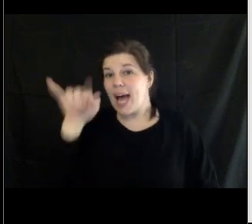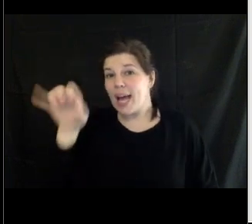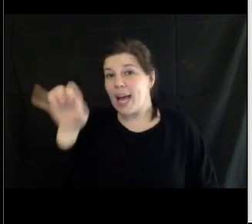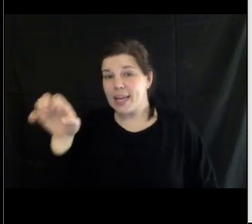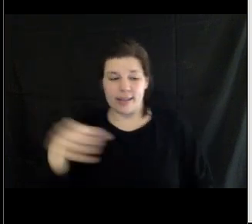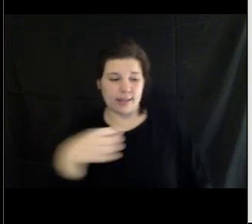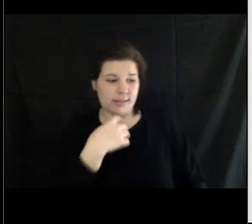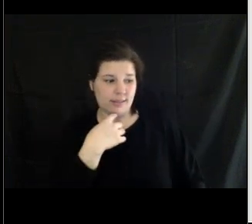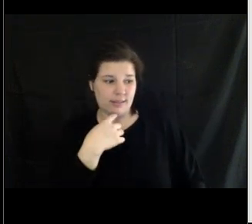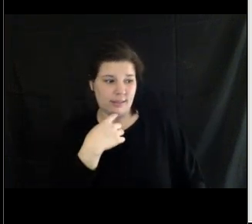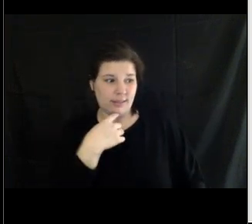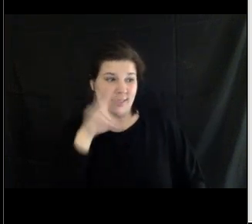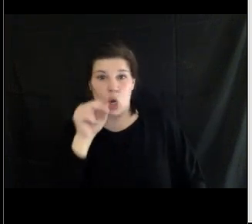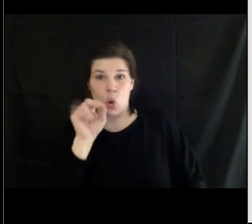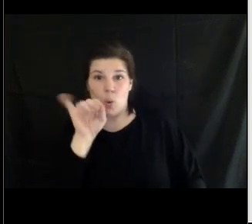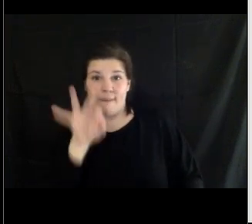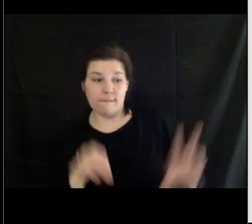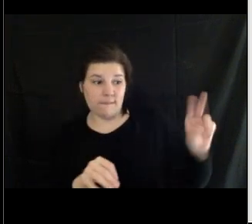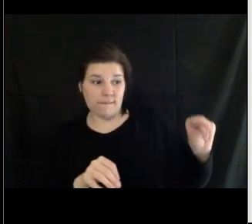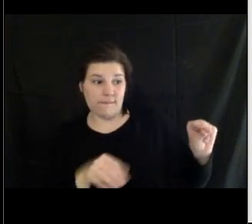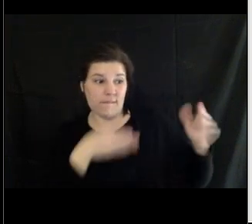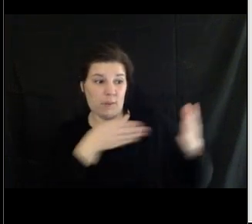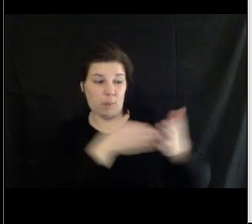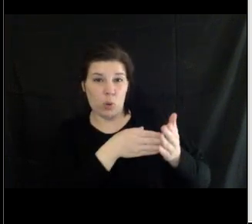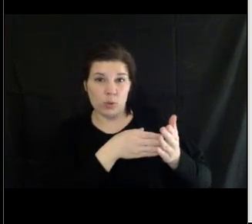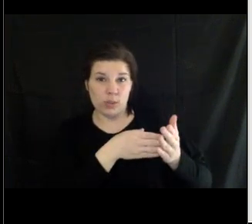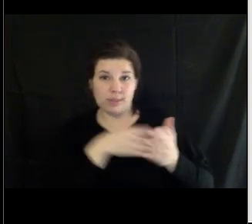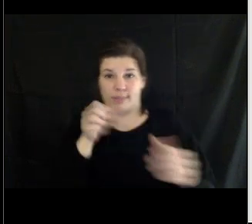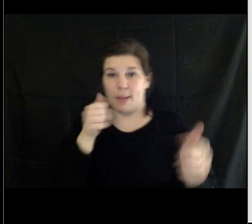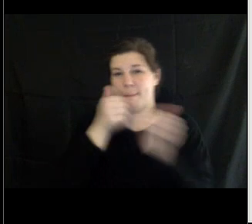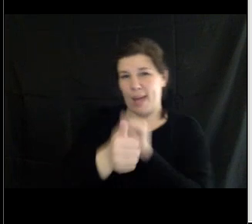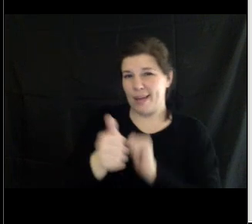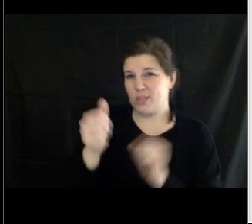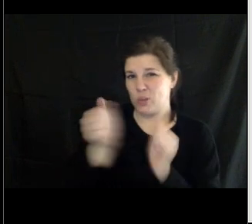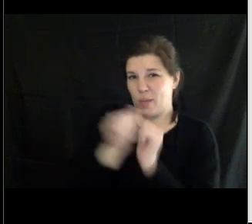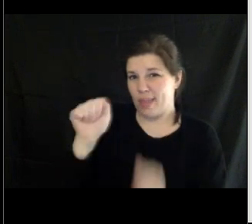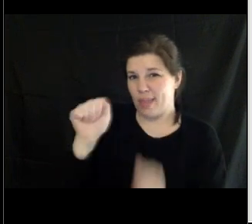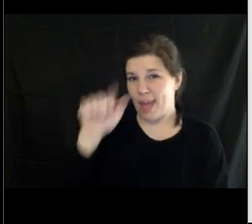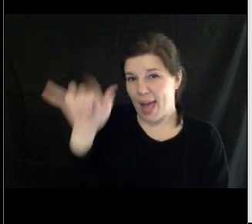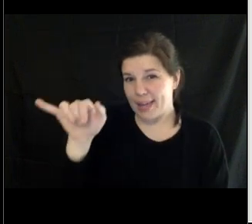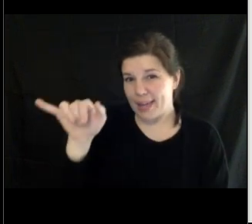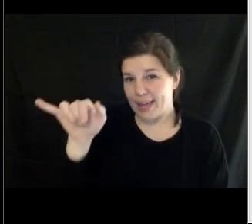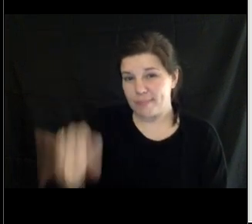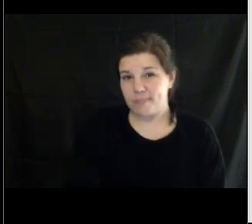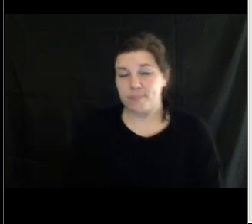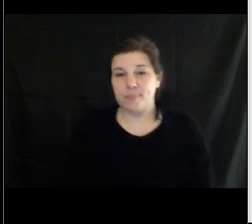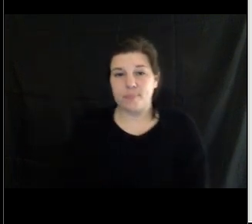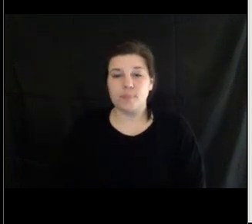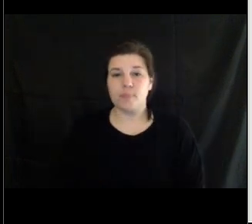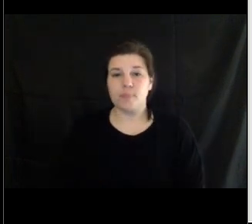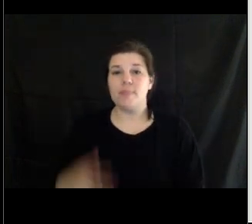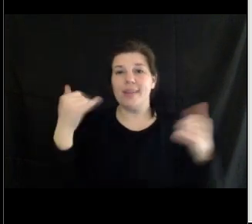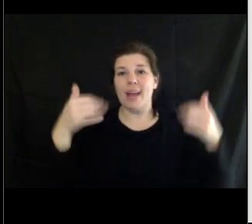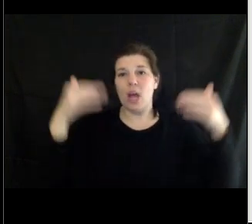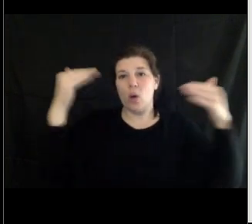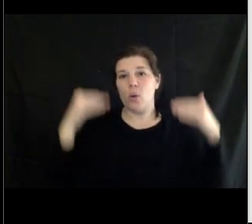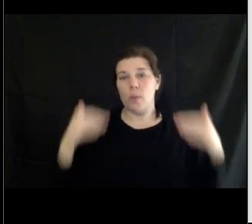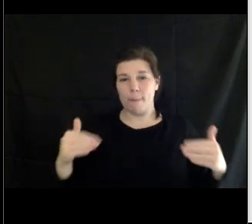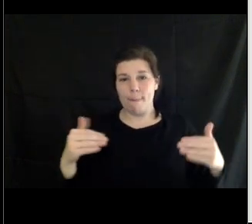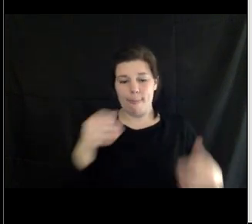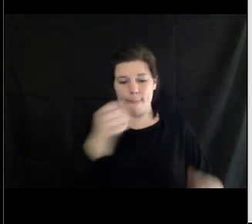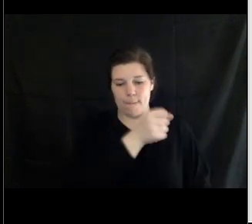opposed say no. The ayes have it. The motion passes. Thank you. We are now moving on to appoint eligible members of